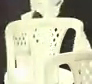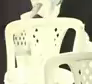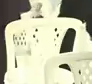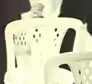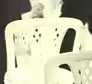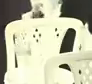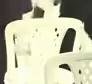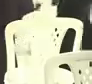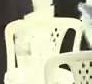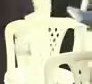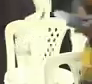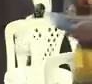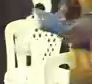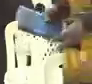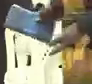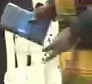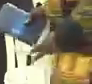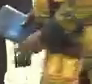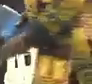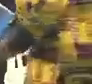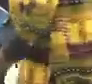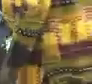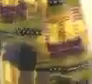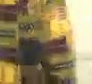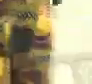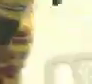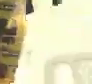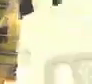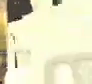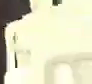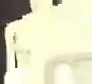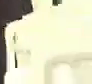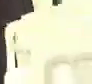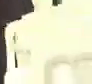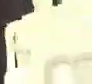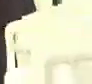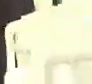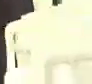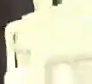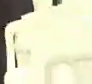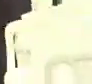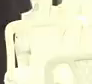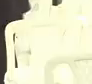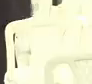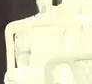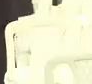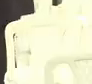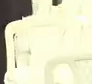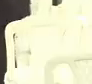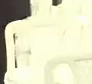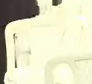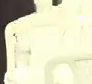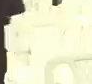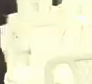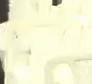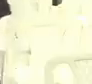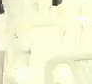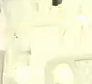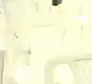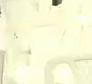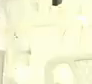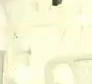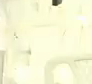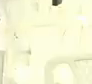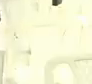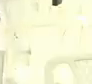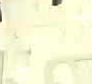And so I pray that the Lord will breathe upon your body, breathe upon your spirit, and breathe upon your soul in the name of Jesus Christ. Your